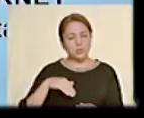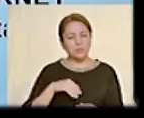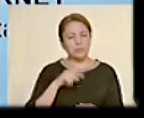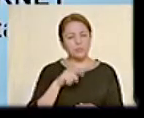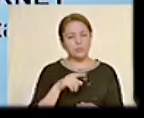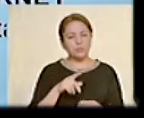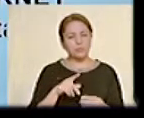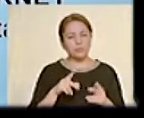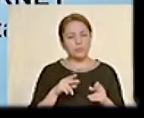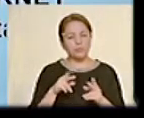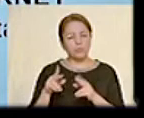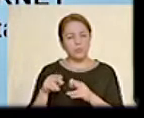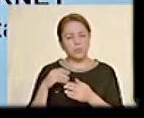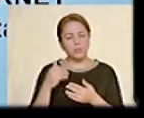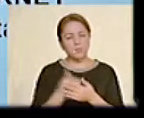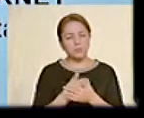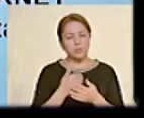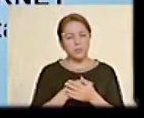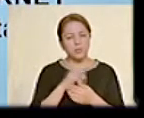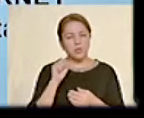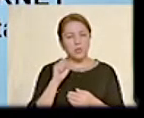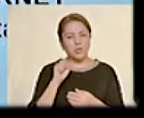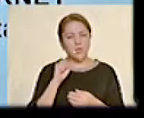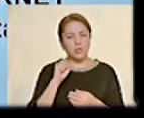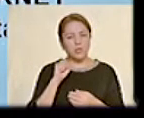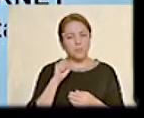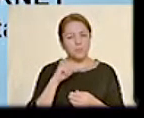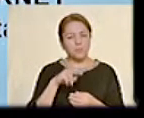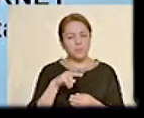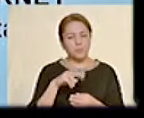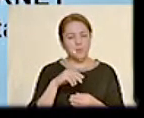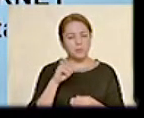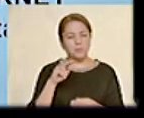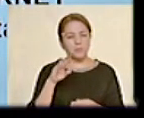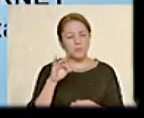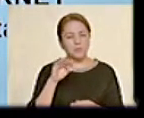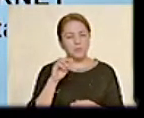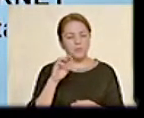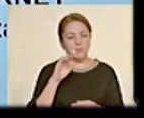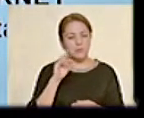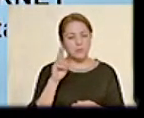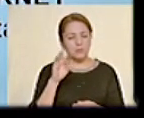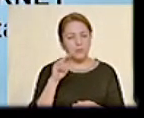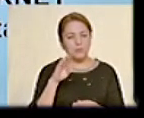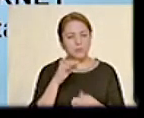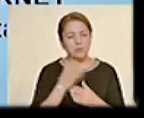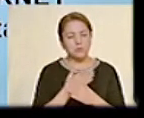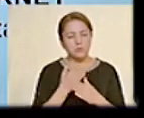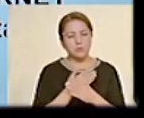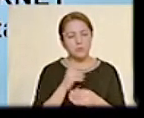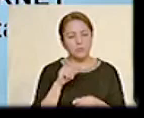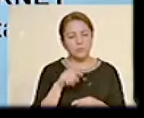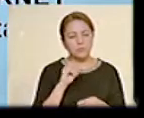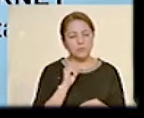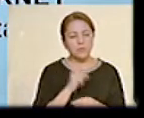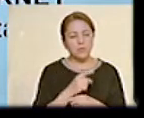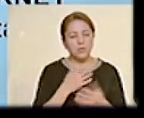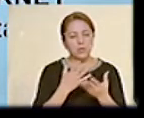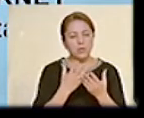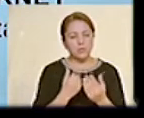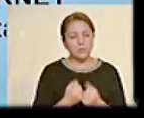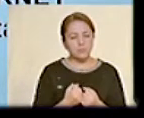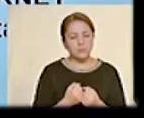bo'lak axborotlarimiz IP protokoli yordamida, ya'ni IP protokolining vazifasi qabul